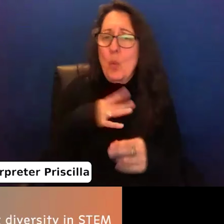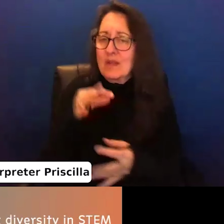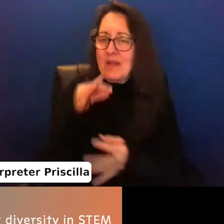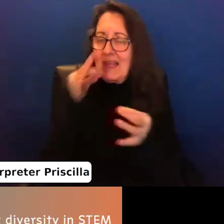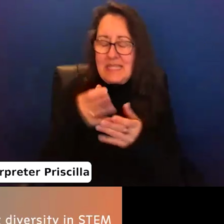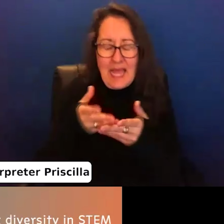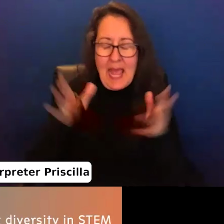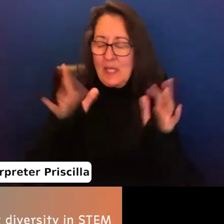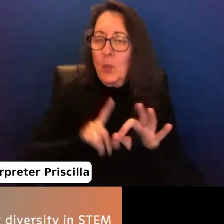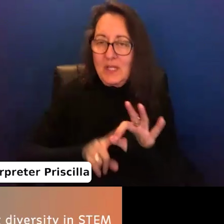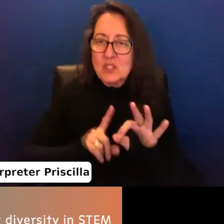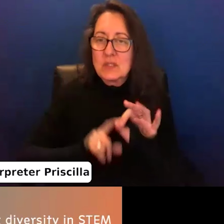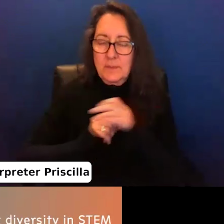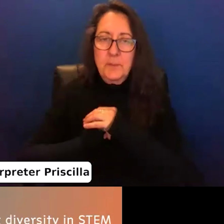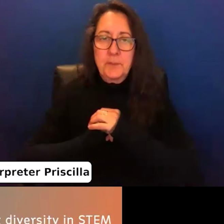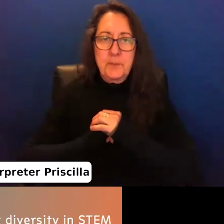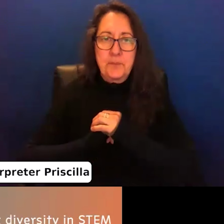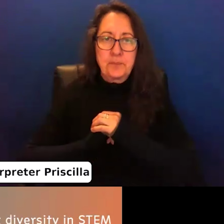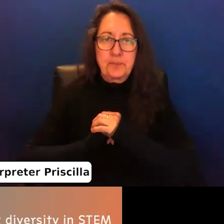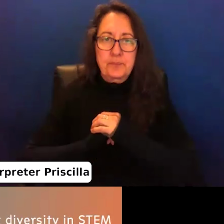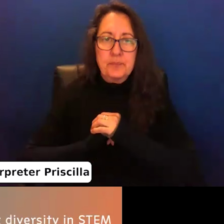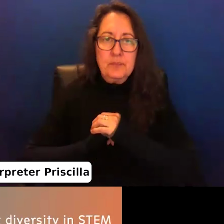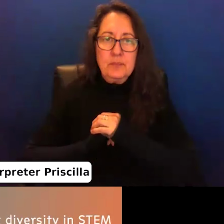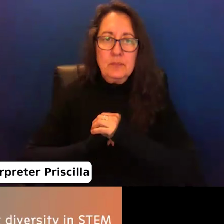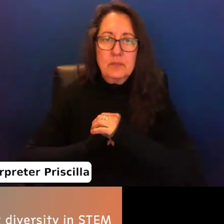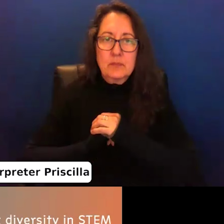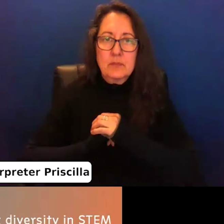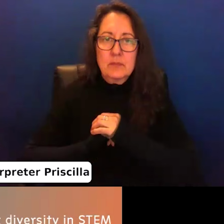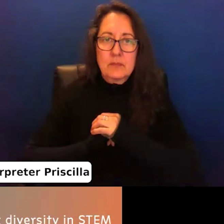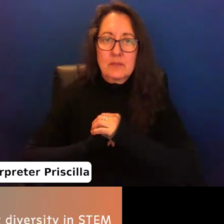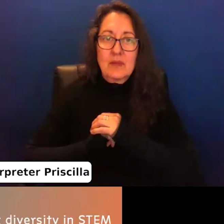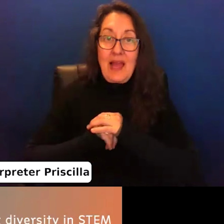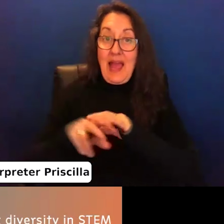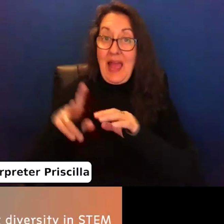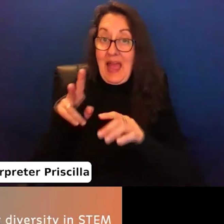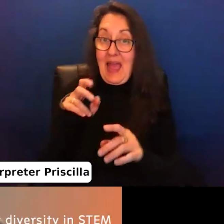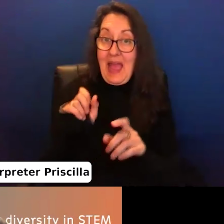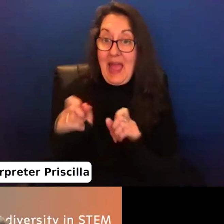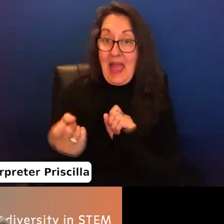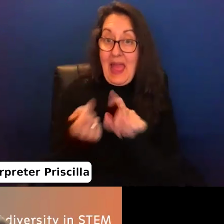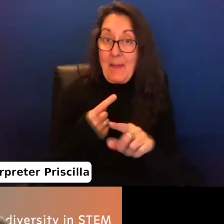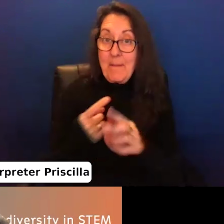Apologies, I will just send this to. Sorry, the email is